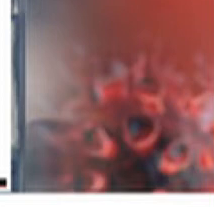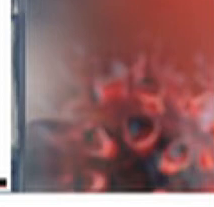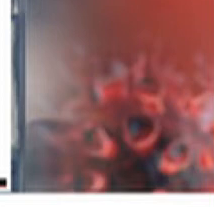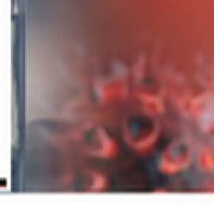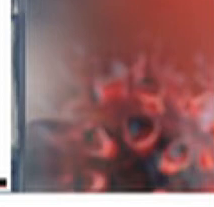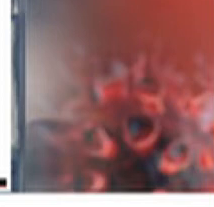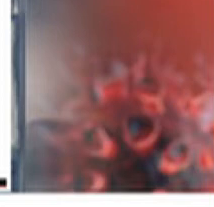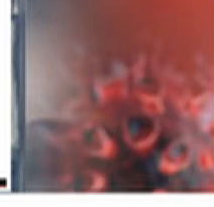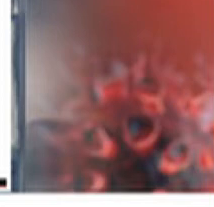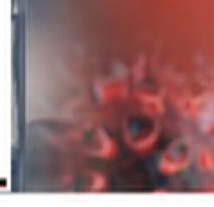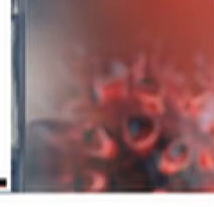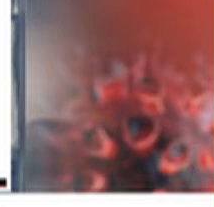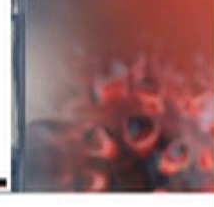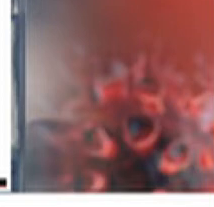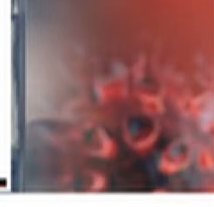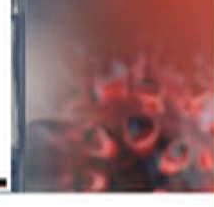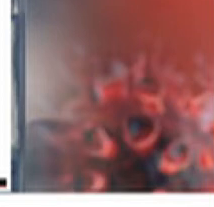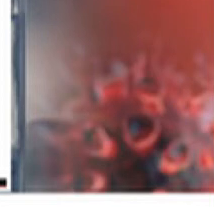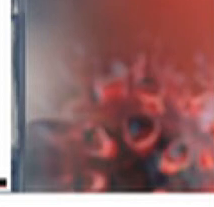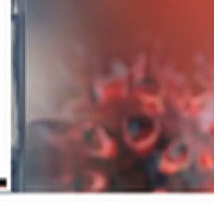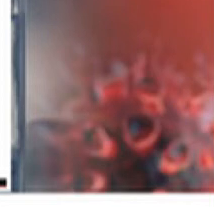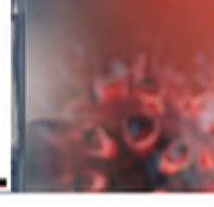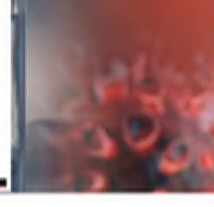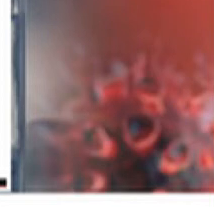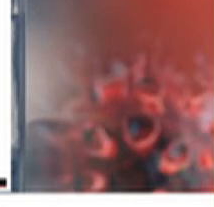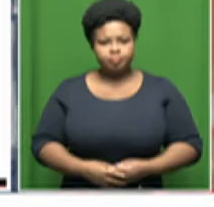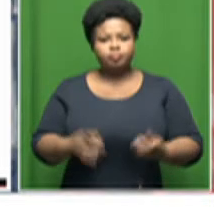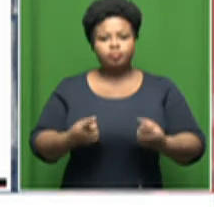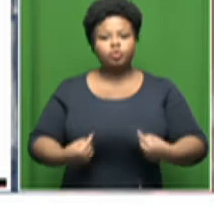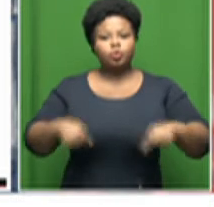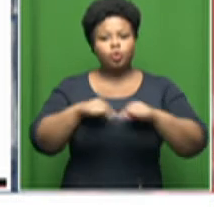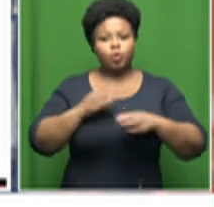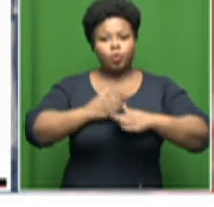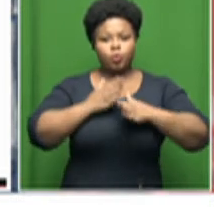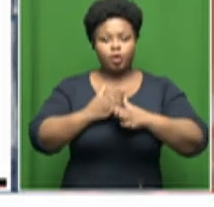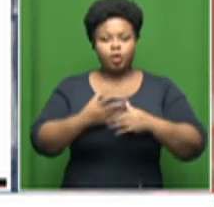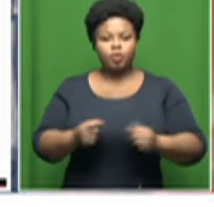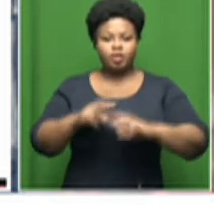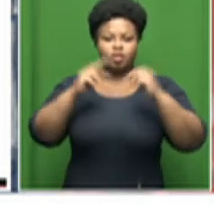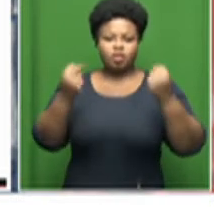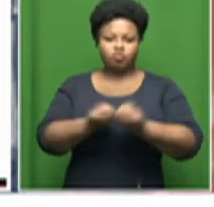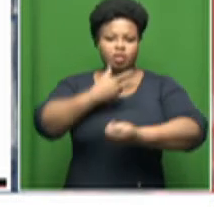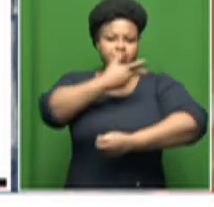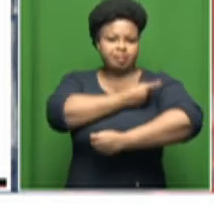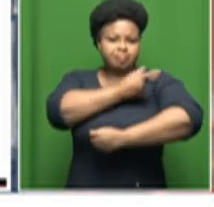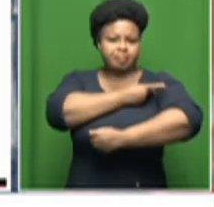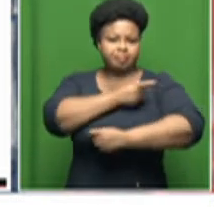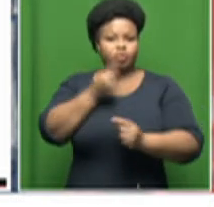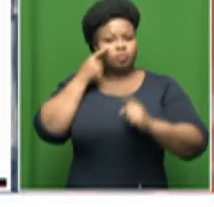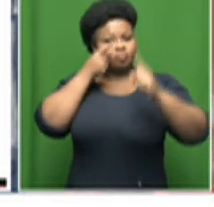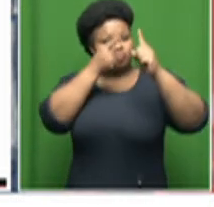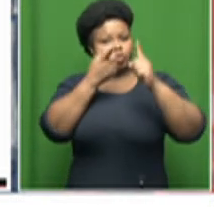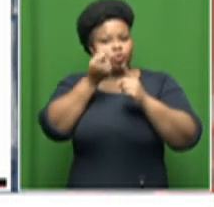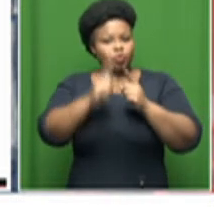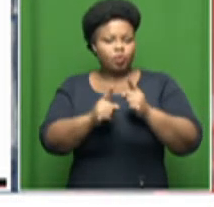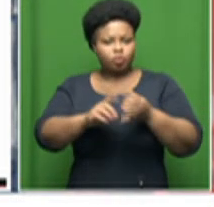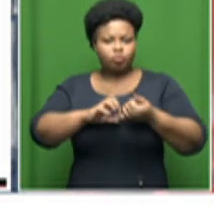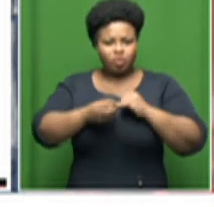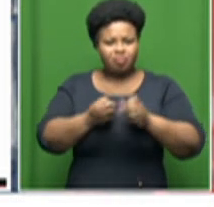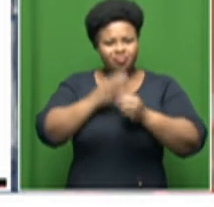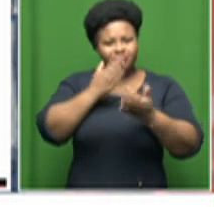in healthcare workers in South Africa. We are working with the National Vaccine Rollout Team, and our goal is to leverage